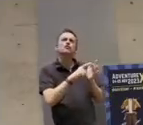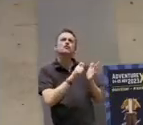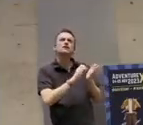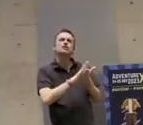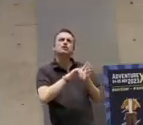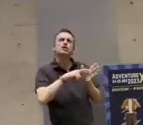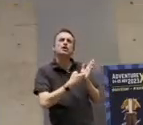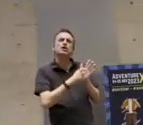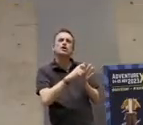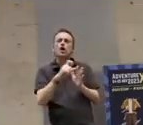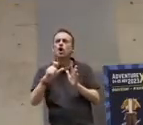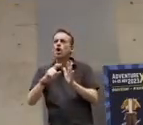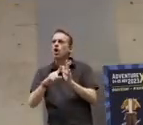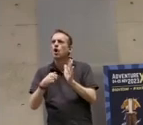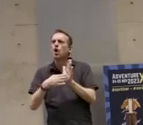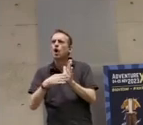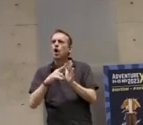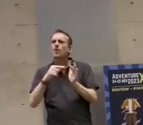and the fact that